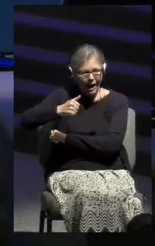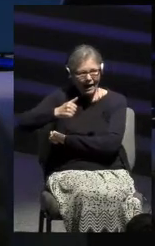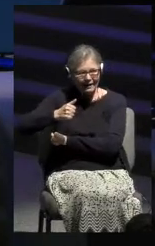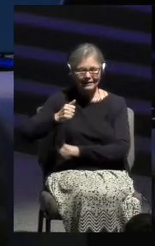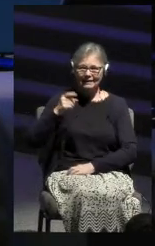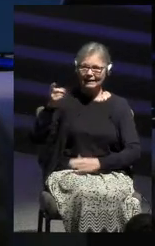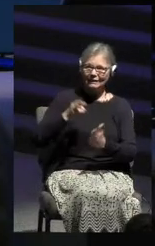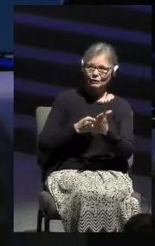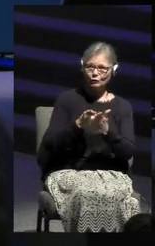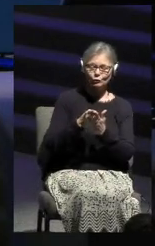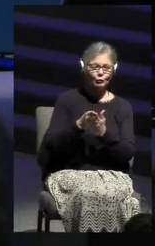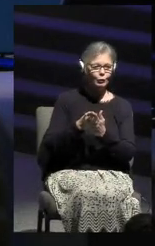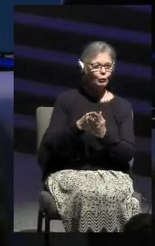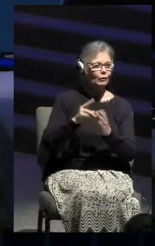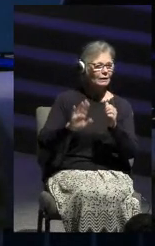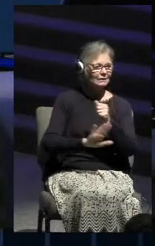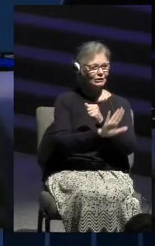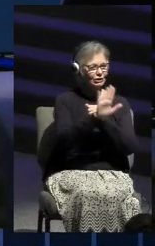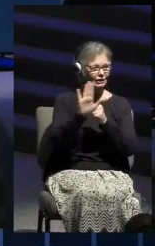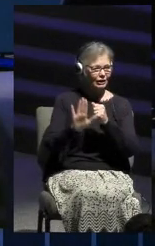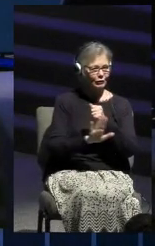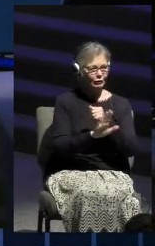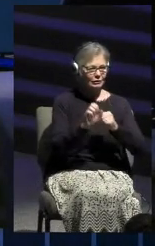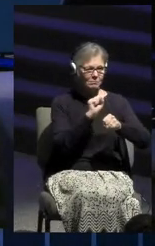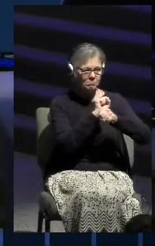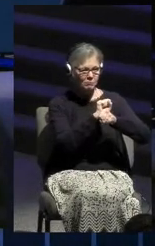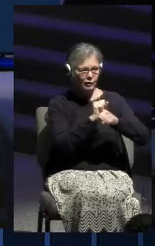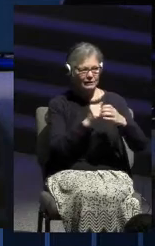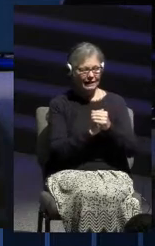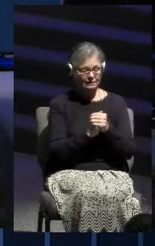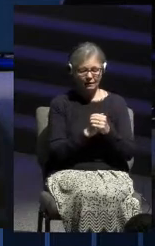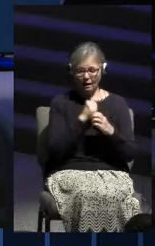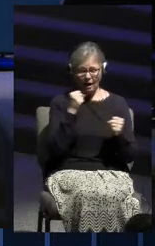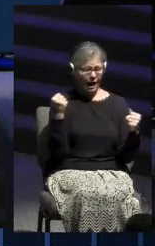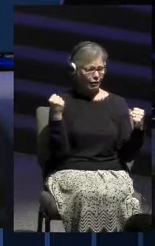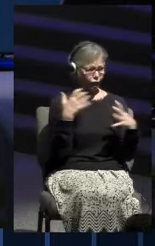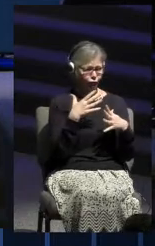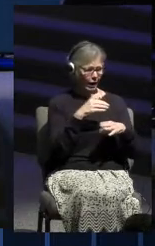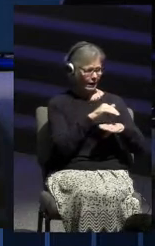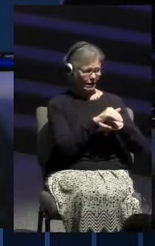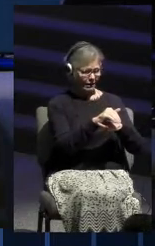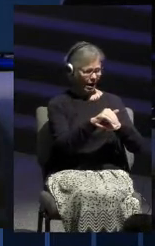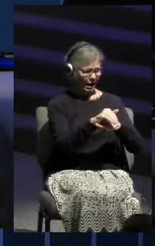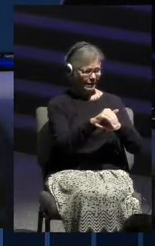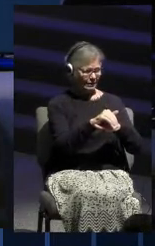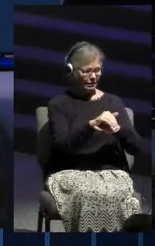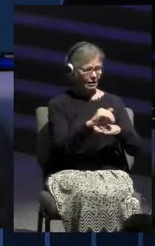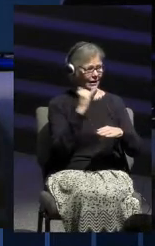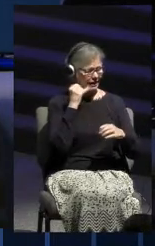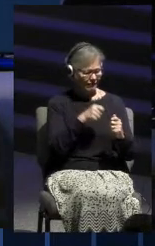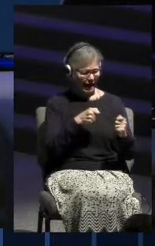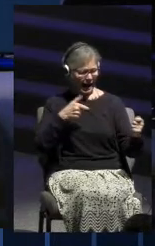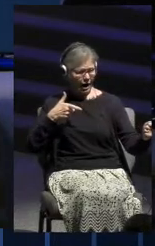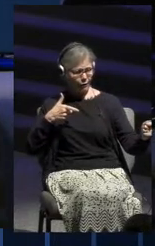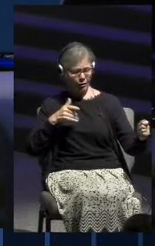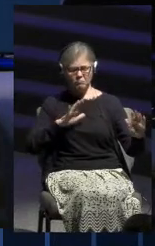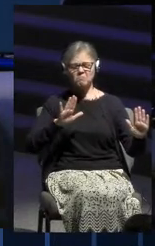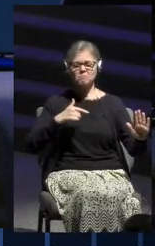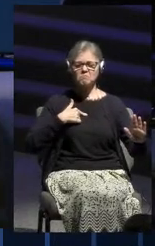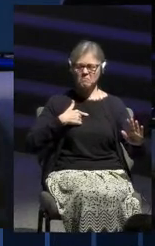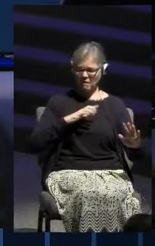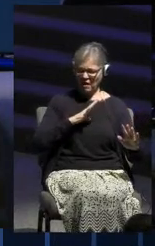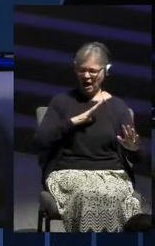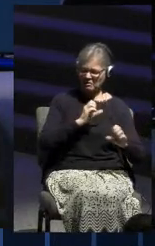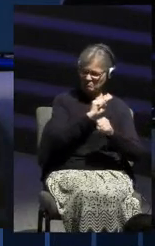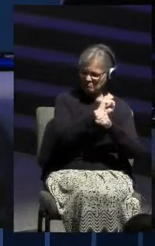and buckler. Thou shalt not be afraid for the terror by night, nor for the arrow that flieth by day, nor for